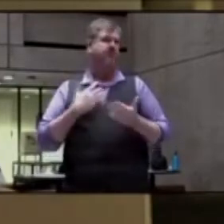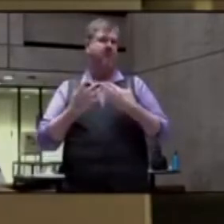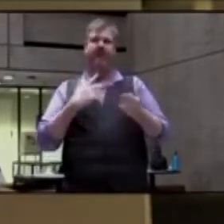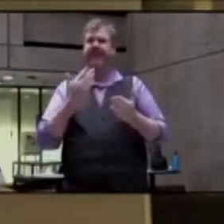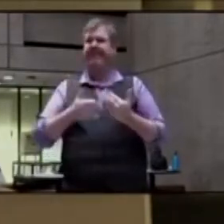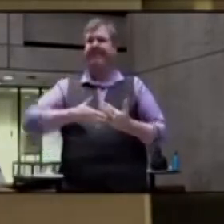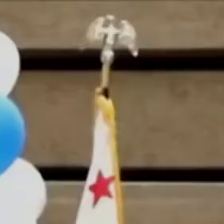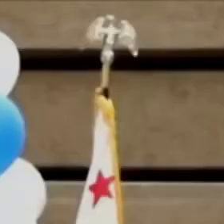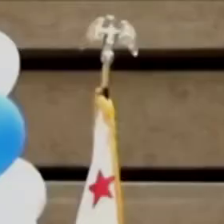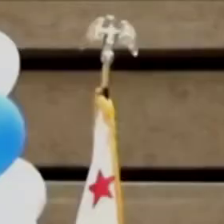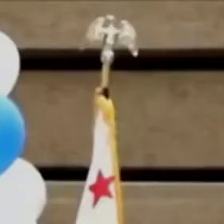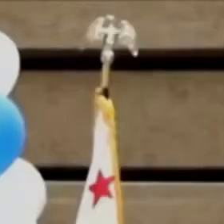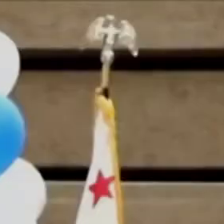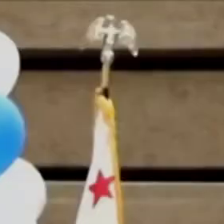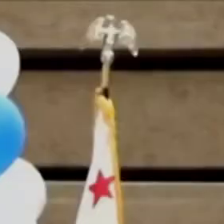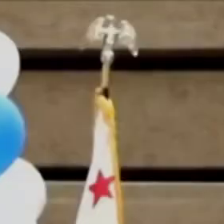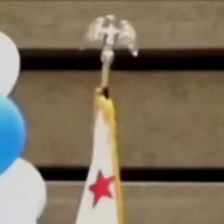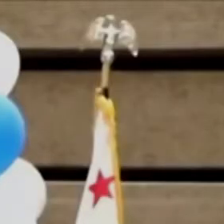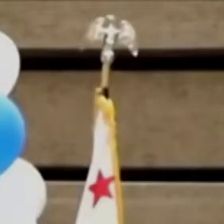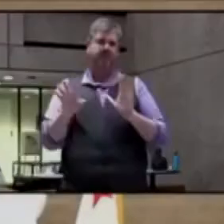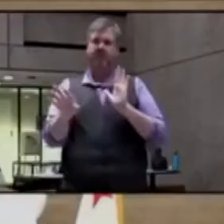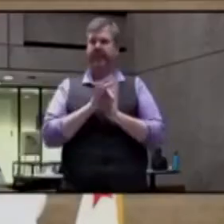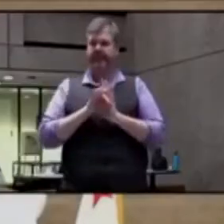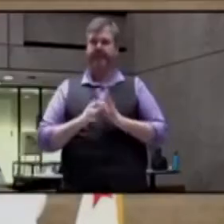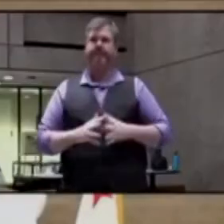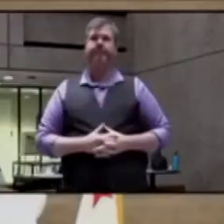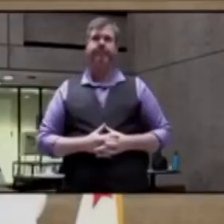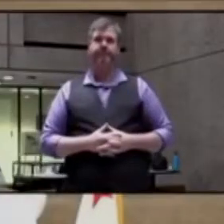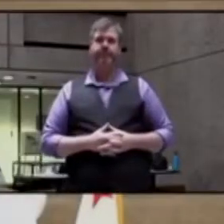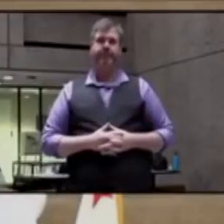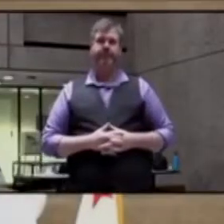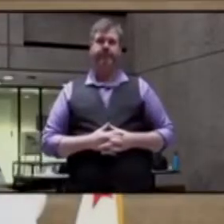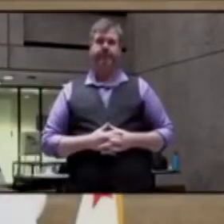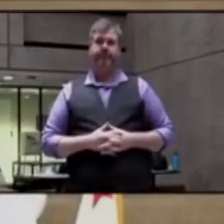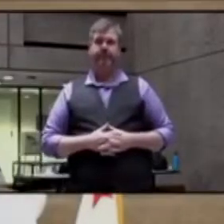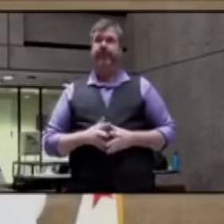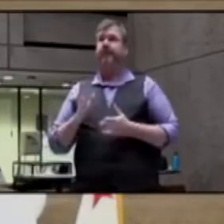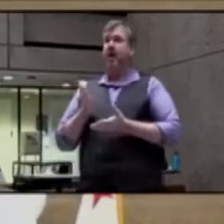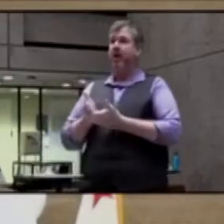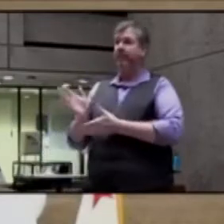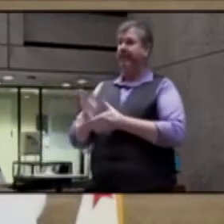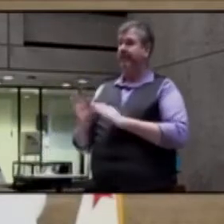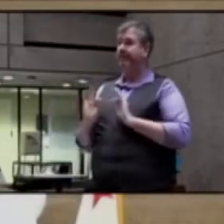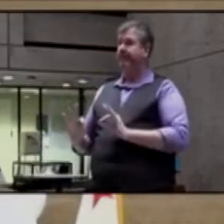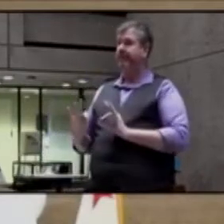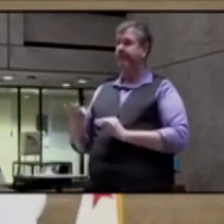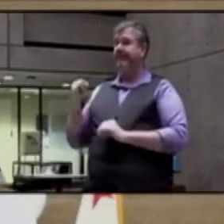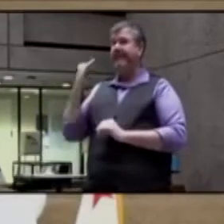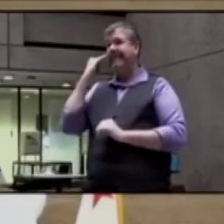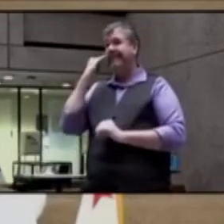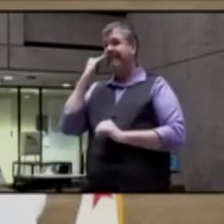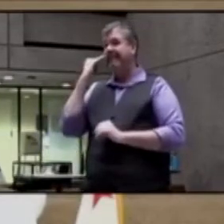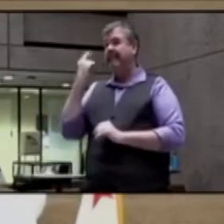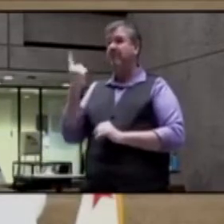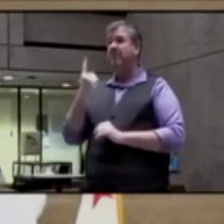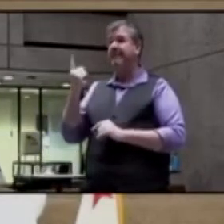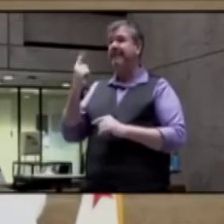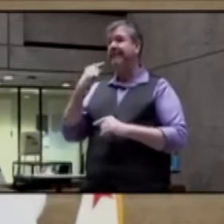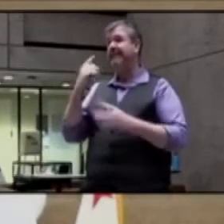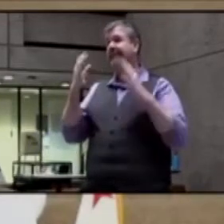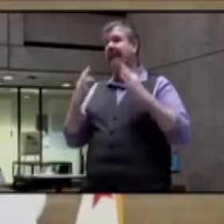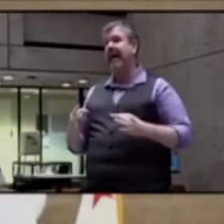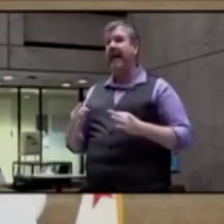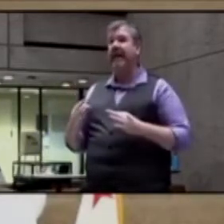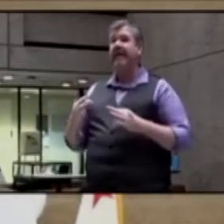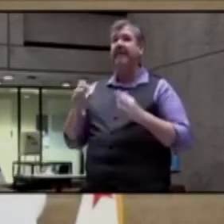All right. So if someone does decide to drop it in the mailbox, it's the safest, easiest way. I understand now